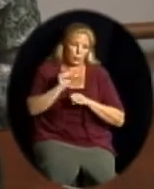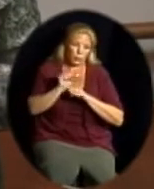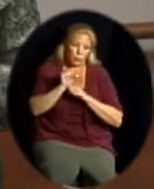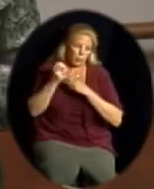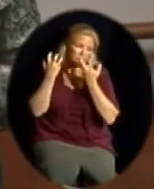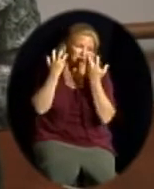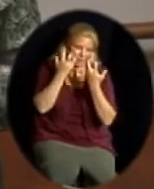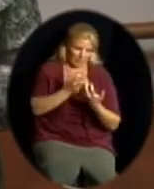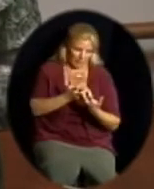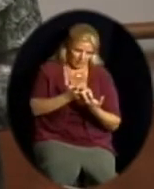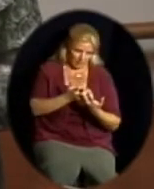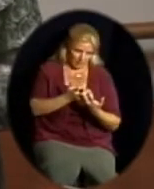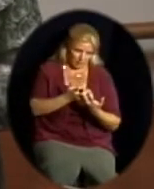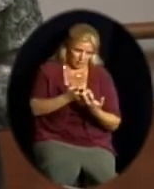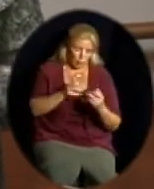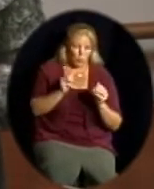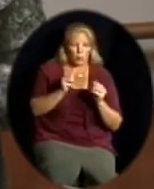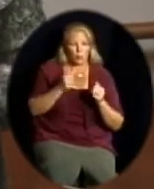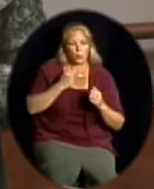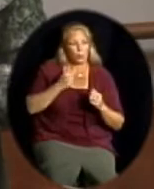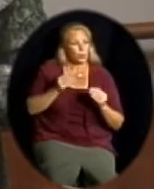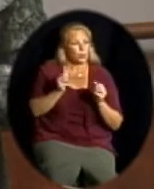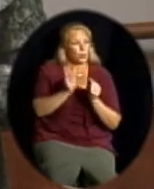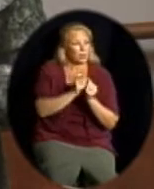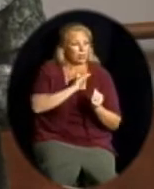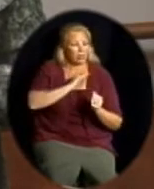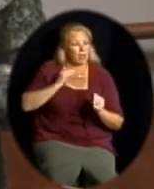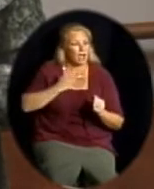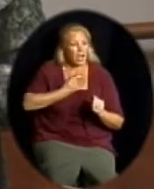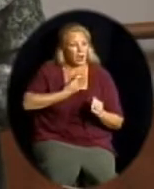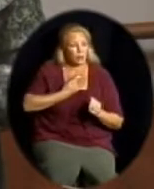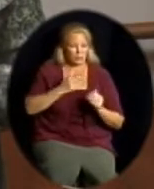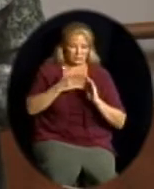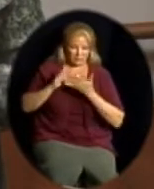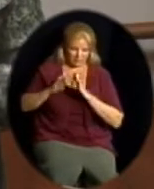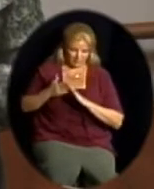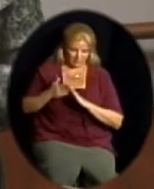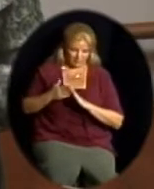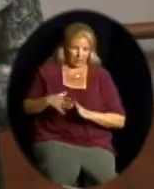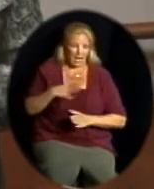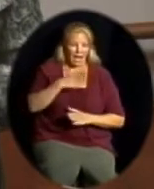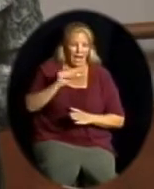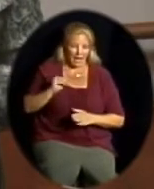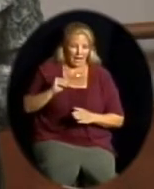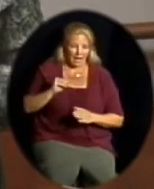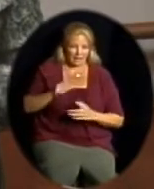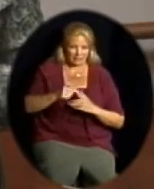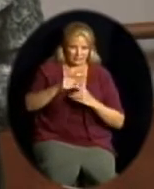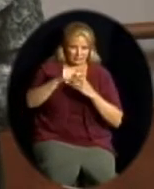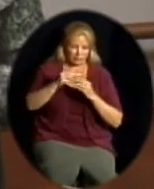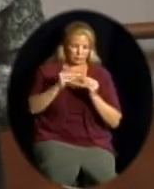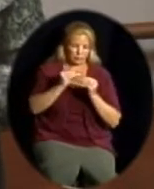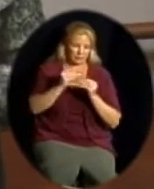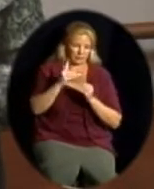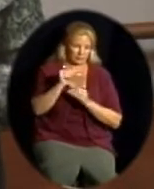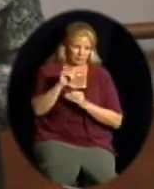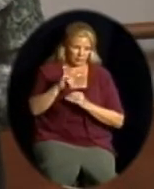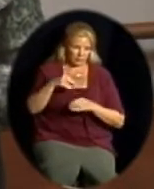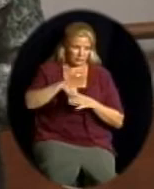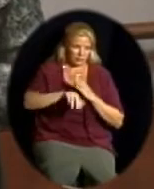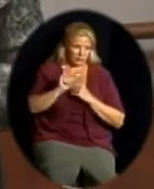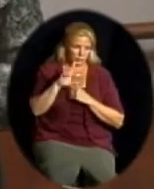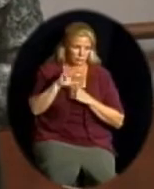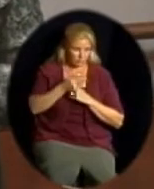at opportunities and challenges for the future, and then a special meeting date in August for public budget hearing and adoption of the